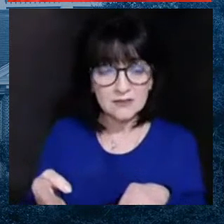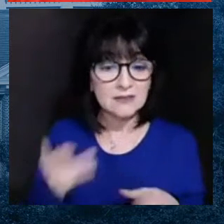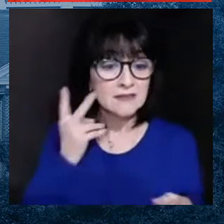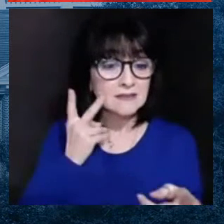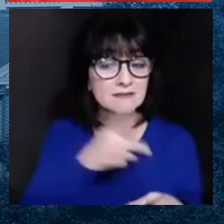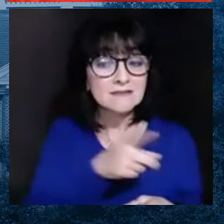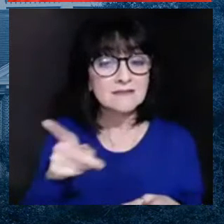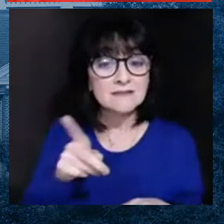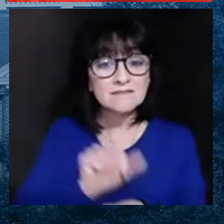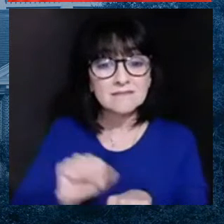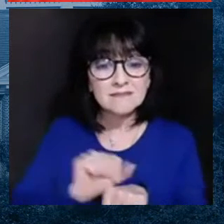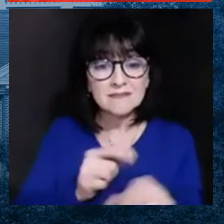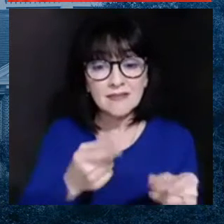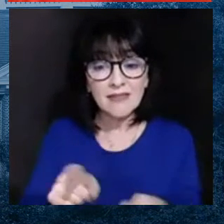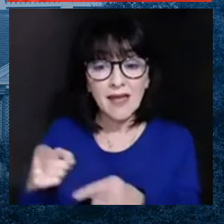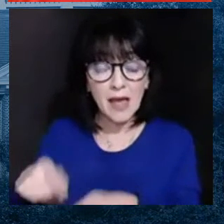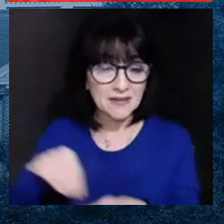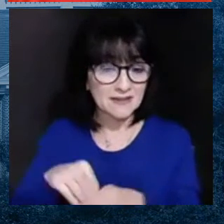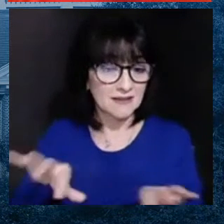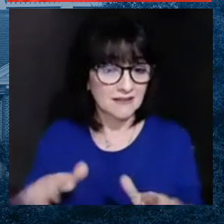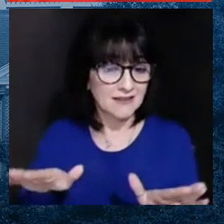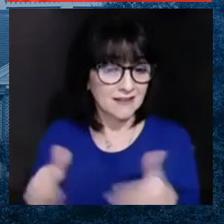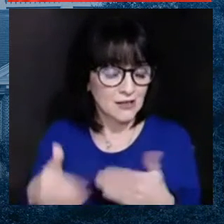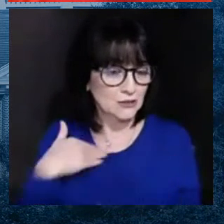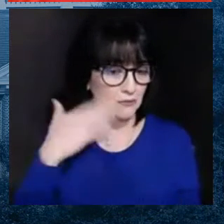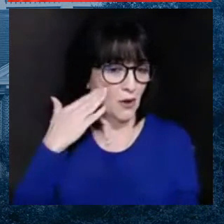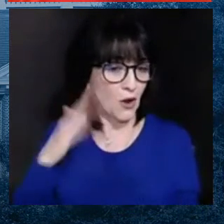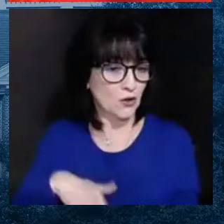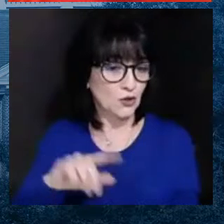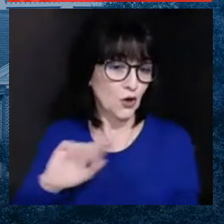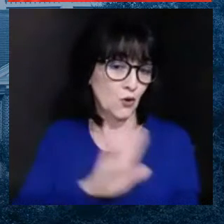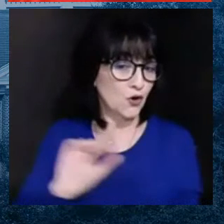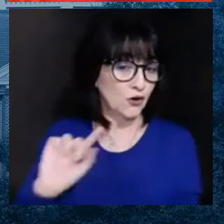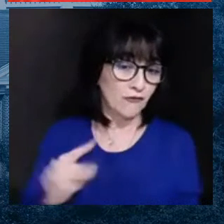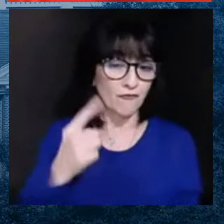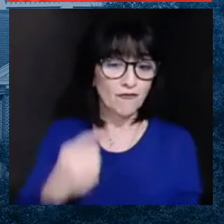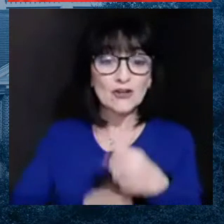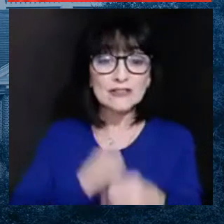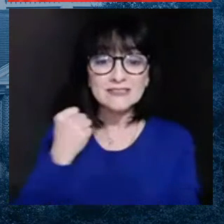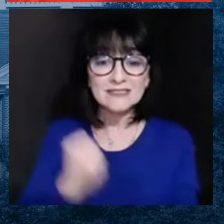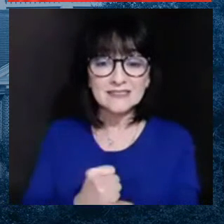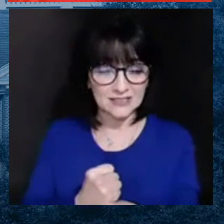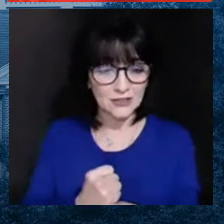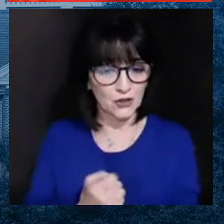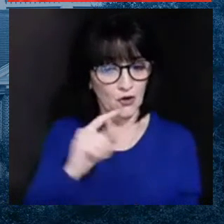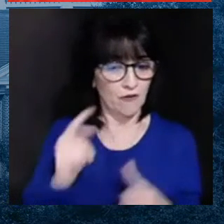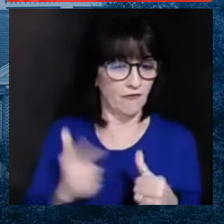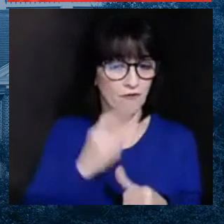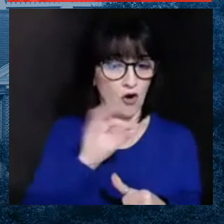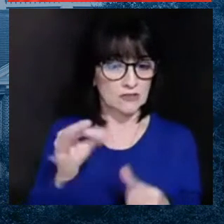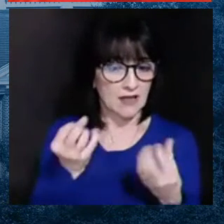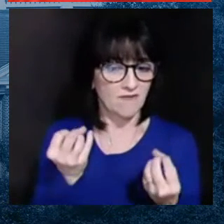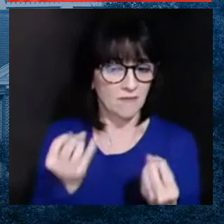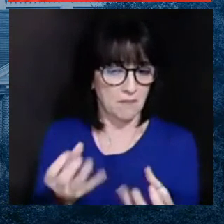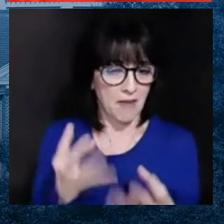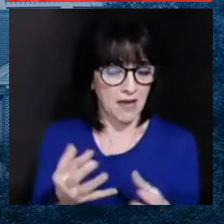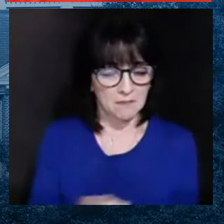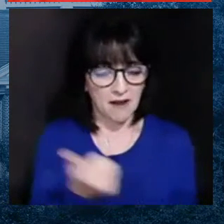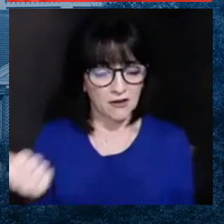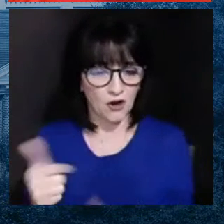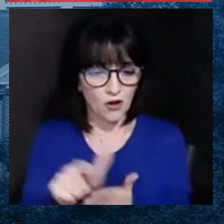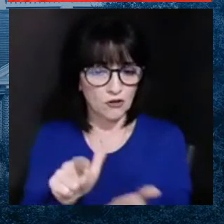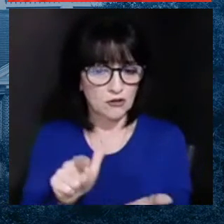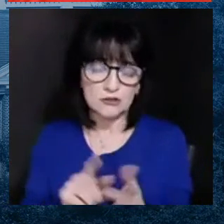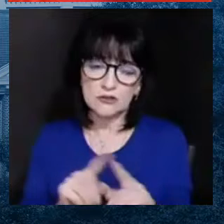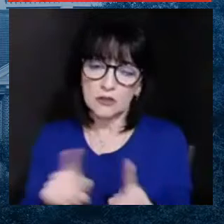also. I know it's her first year and it's one of her first bills of many that I'm sure she will have. But I just want to personally thank